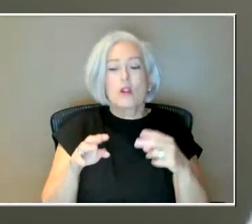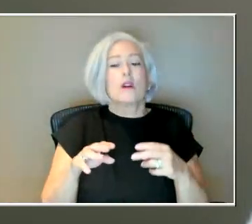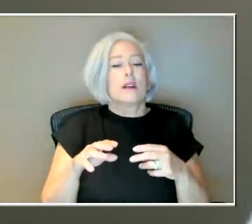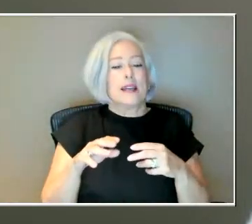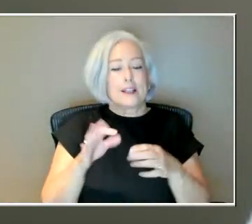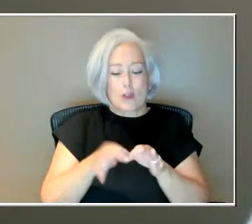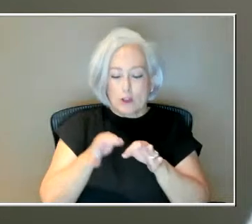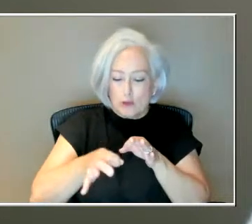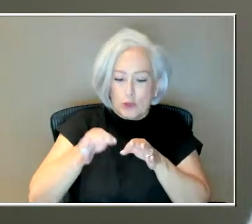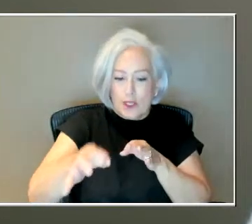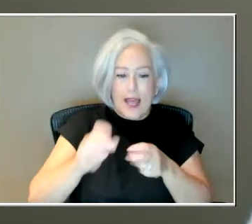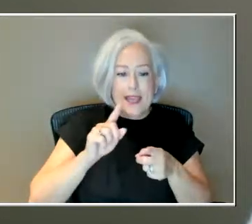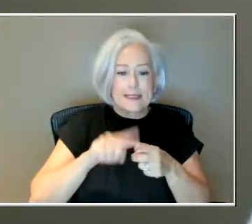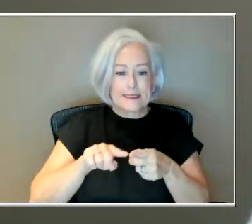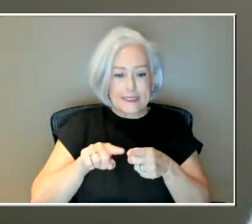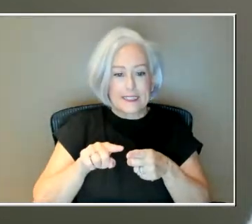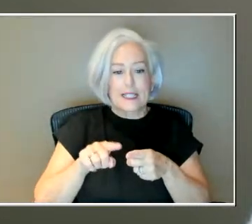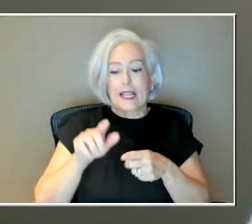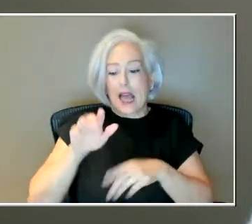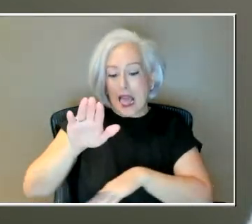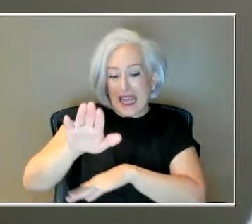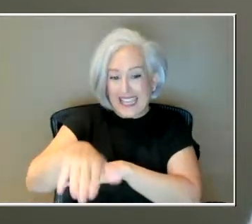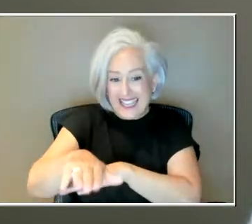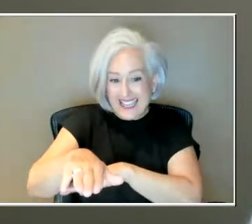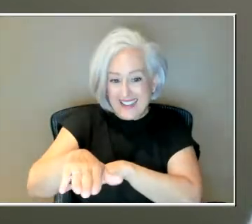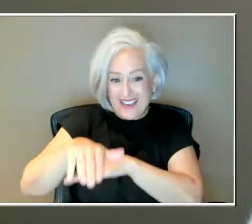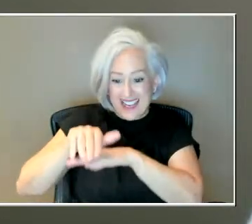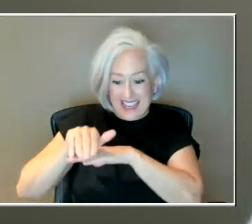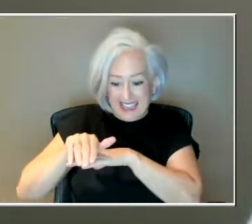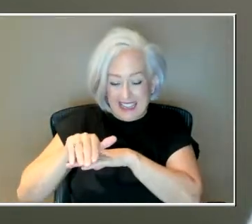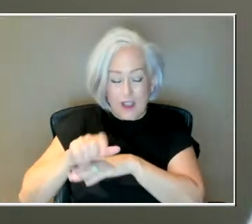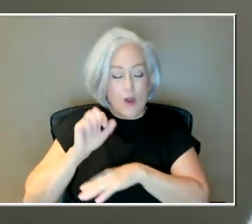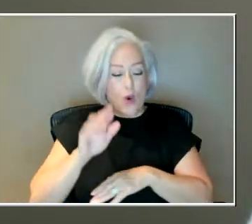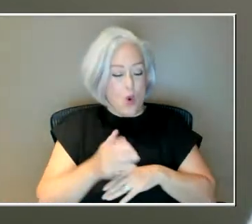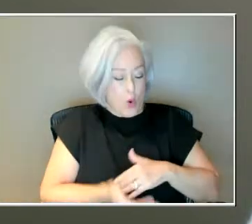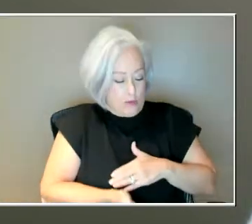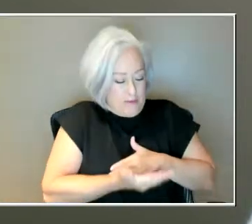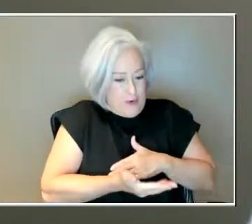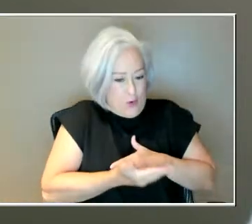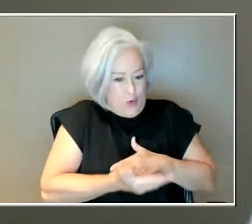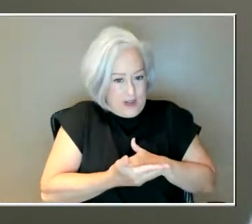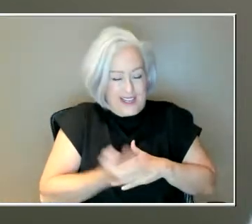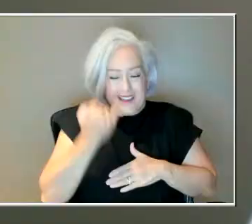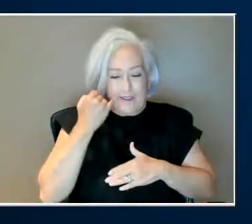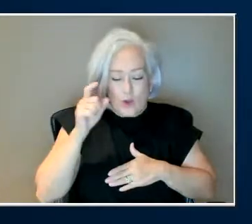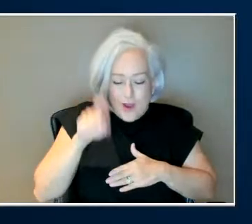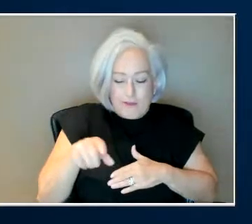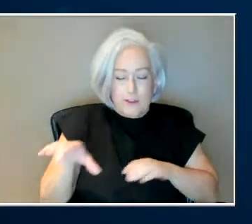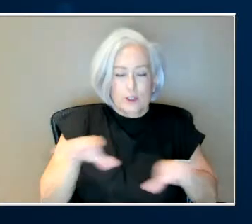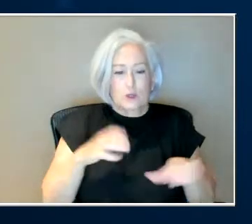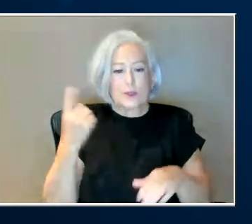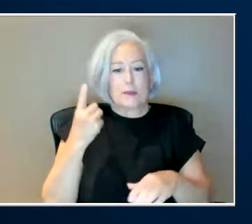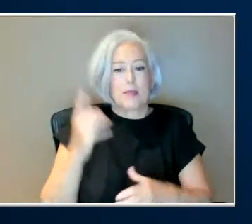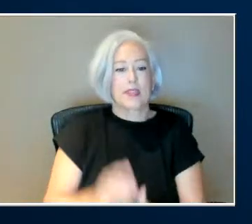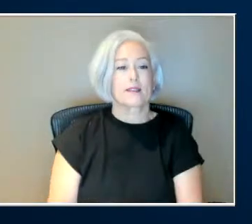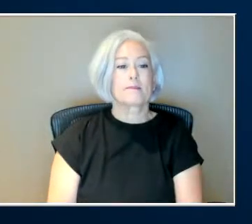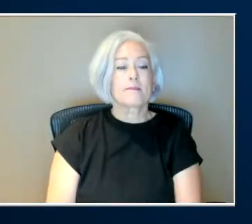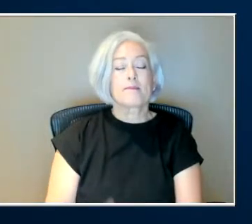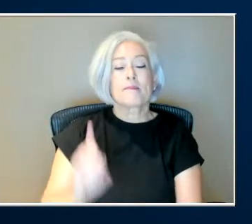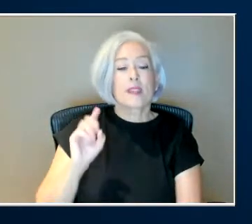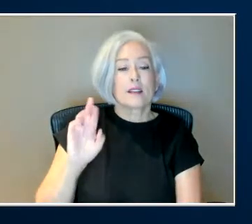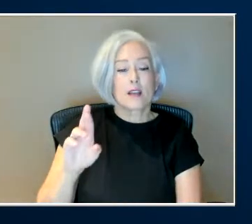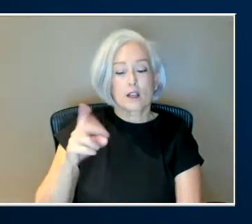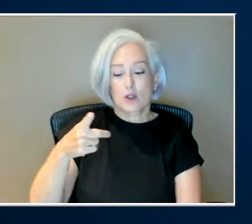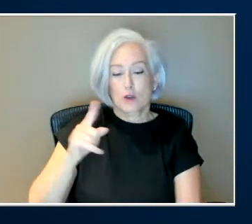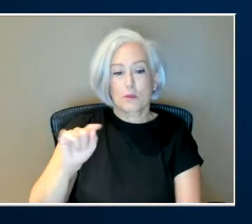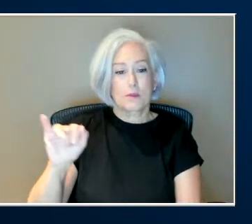late in the evening when it's cooler, if there's something that you absolutely have to get done. And Dr. Patel, Amy just wants to know, so does